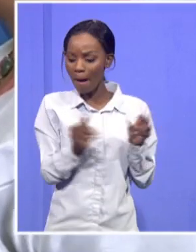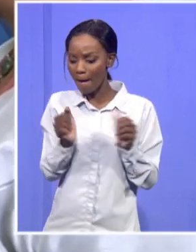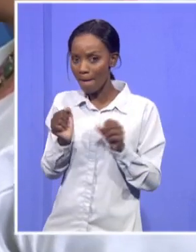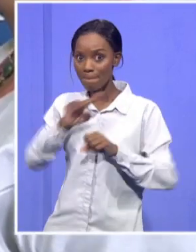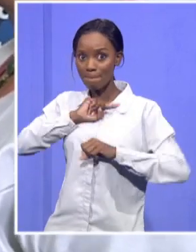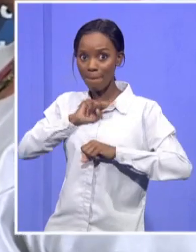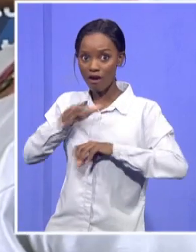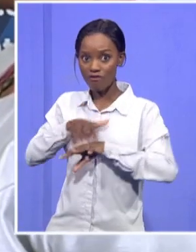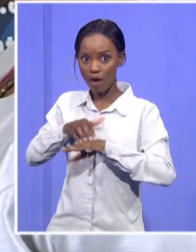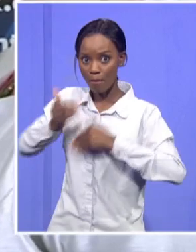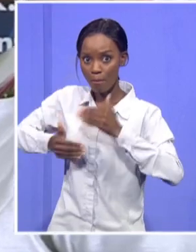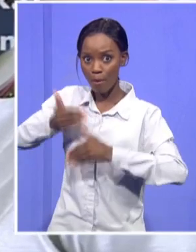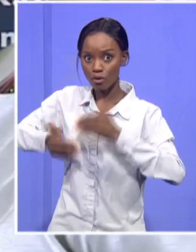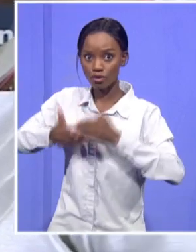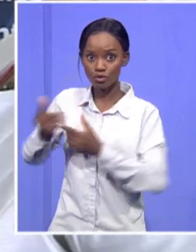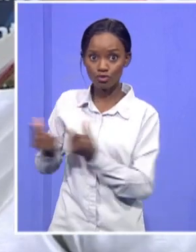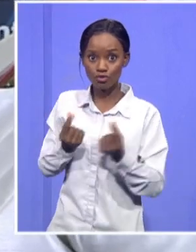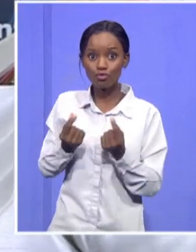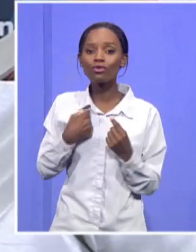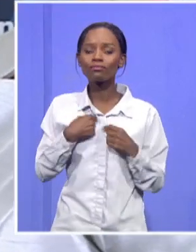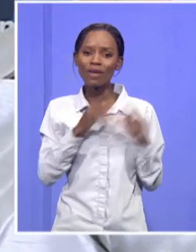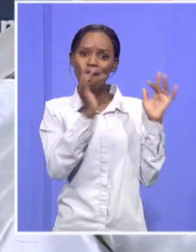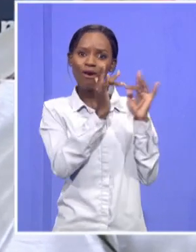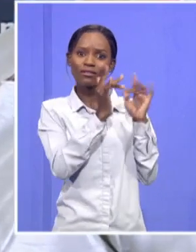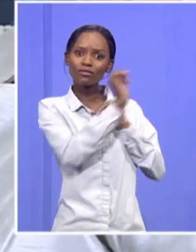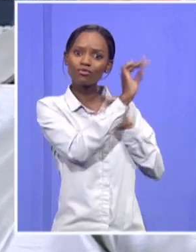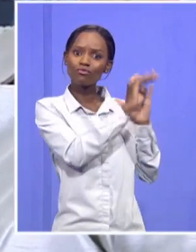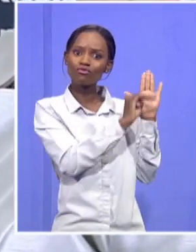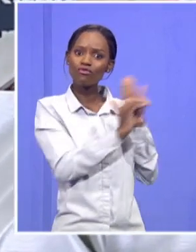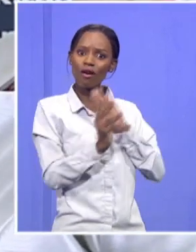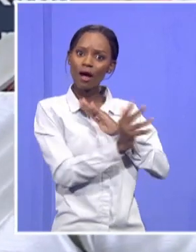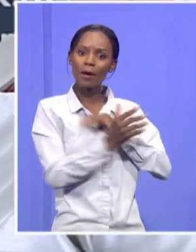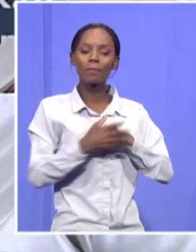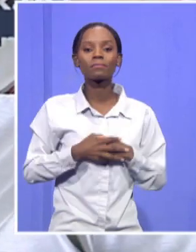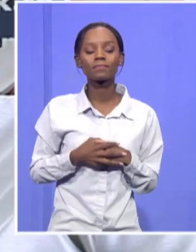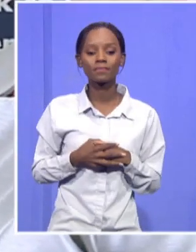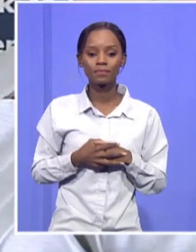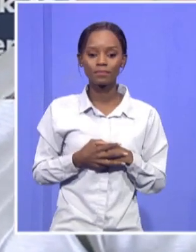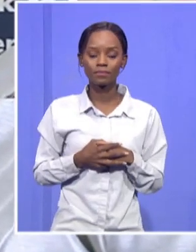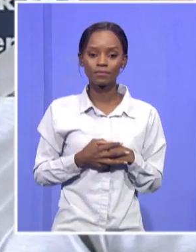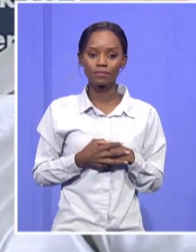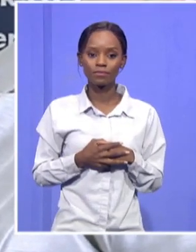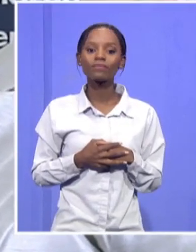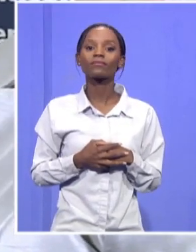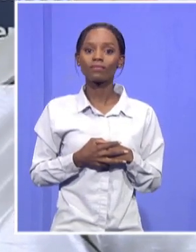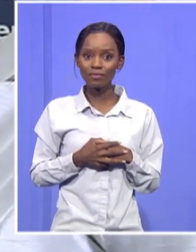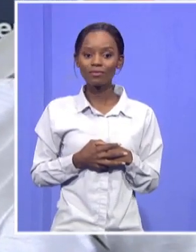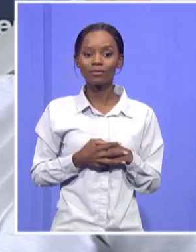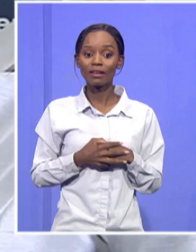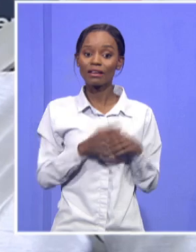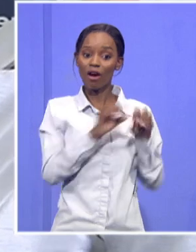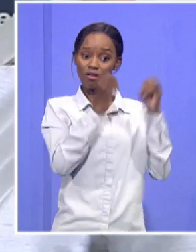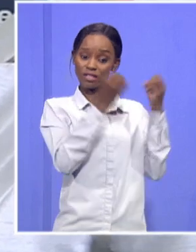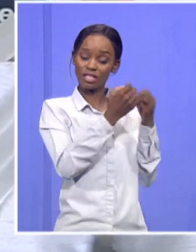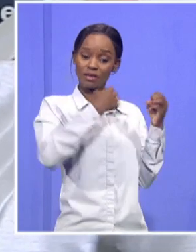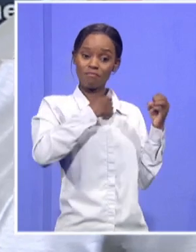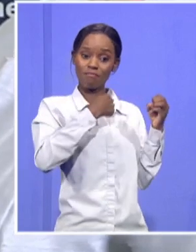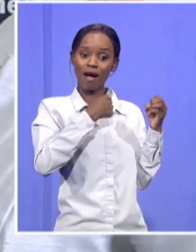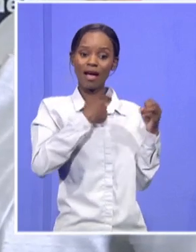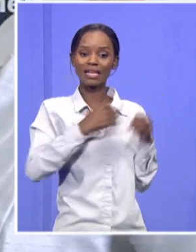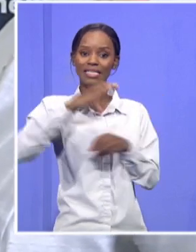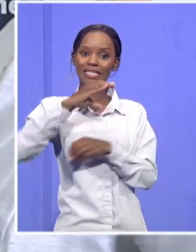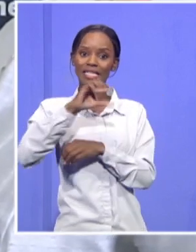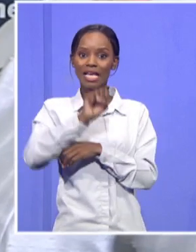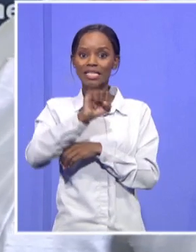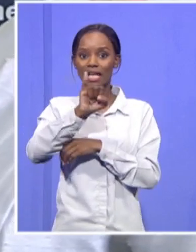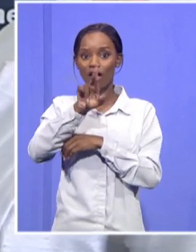process. How do they get a hold of this project? They can just get hold of me at CSIR as well as the